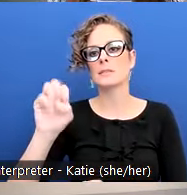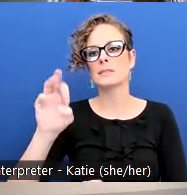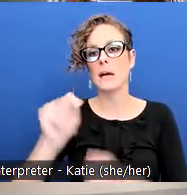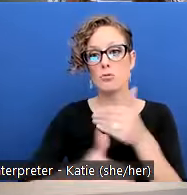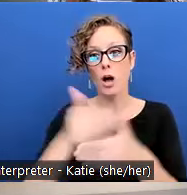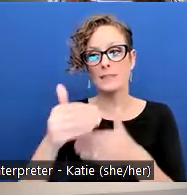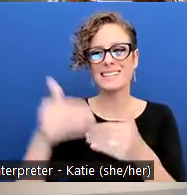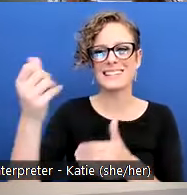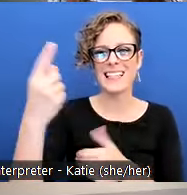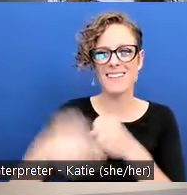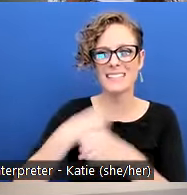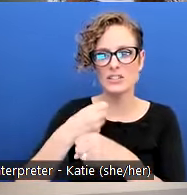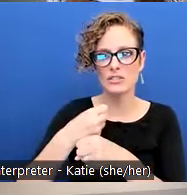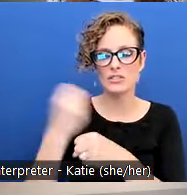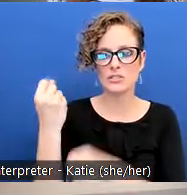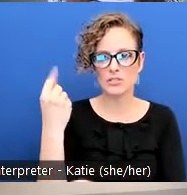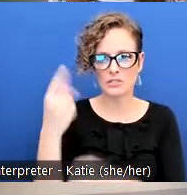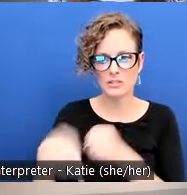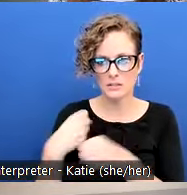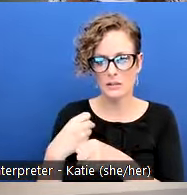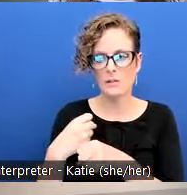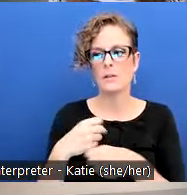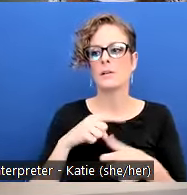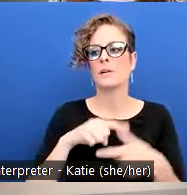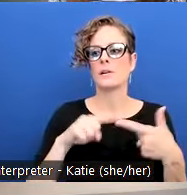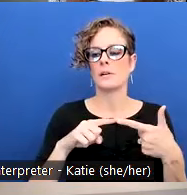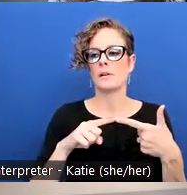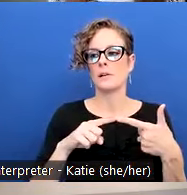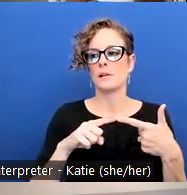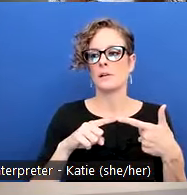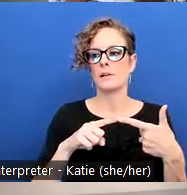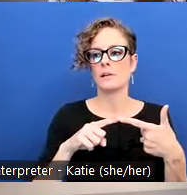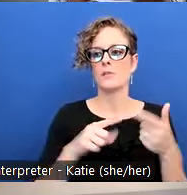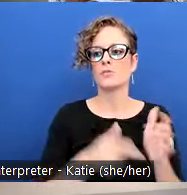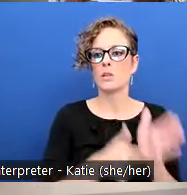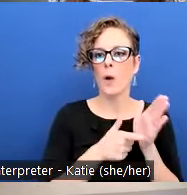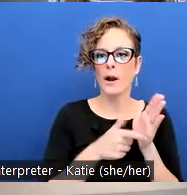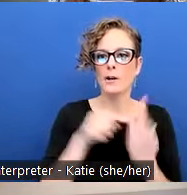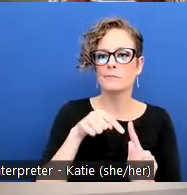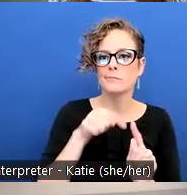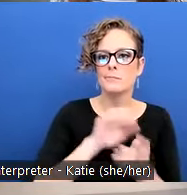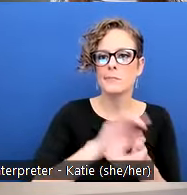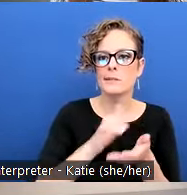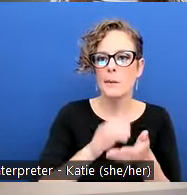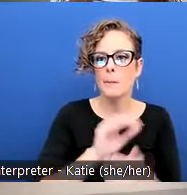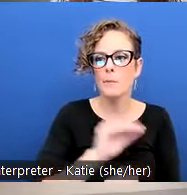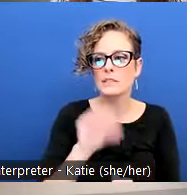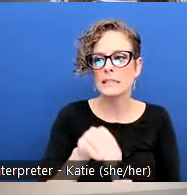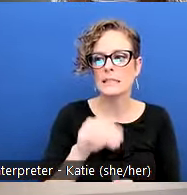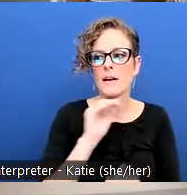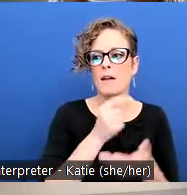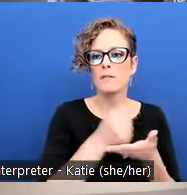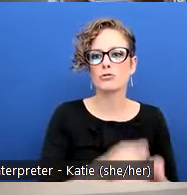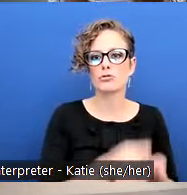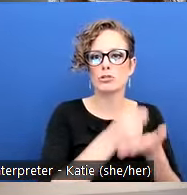institute some requirements about reviewing a certain percentage of treatment providers every year, and then also just make some